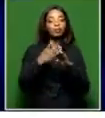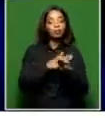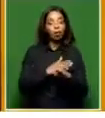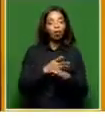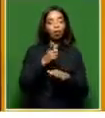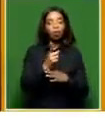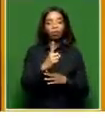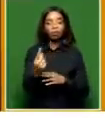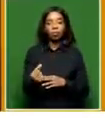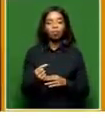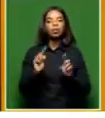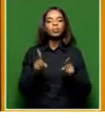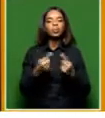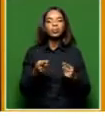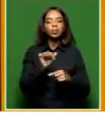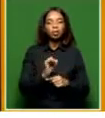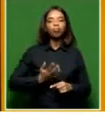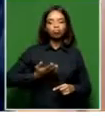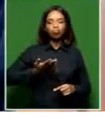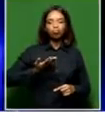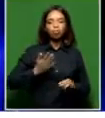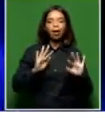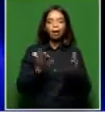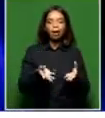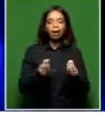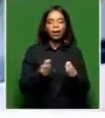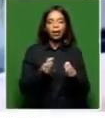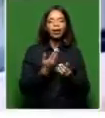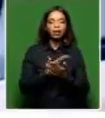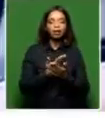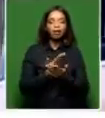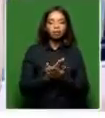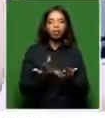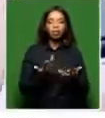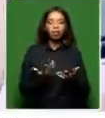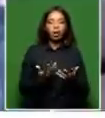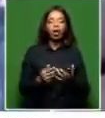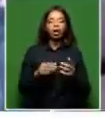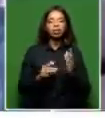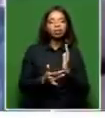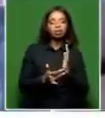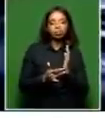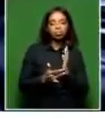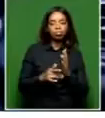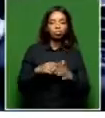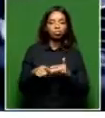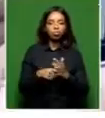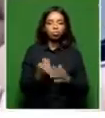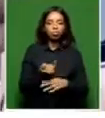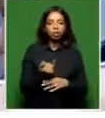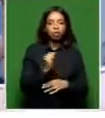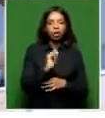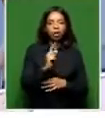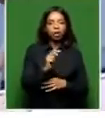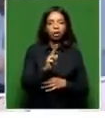do we access your music, C-zwe? Like I said, it is available on all digital stores, Deezer, Spotify, iTunes,